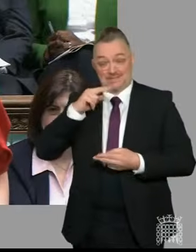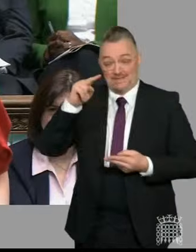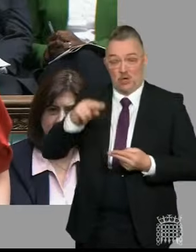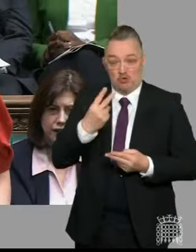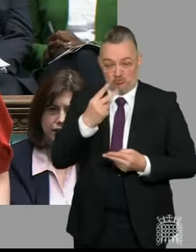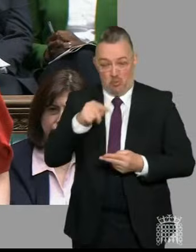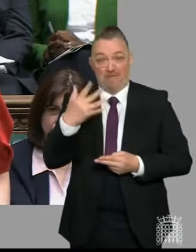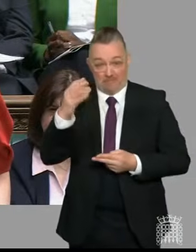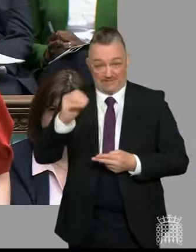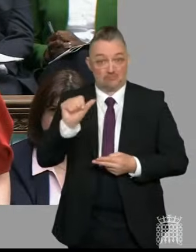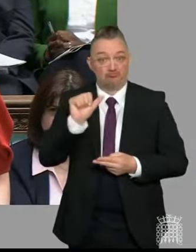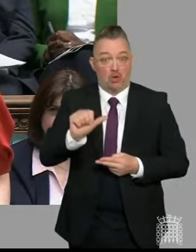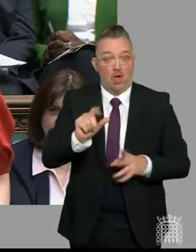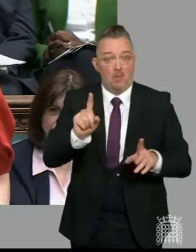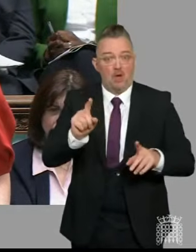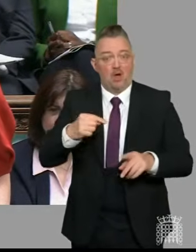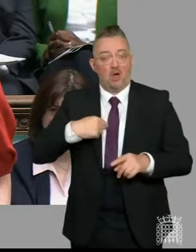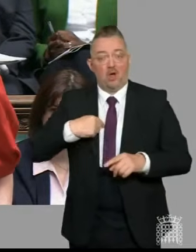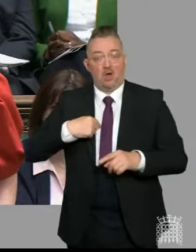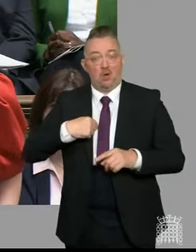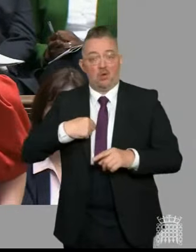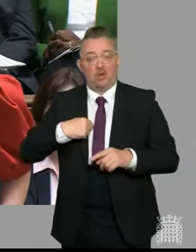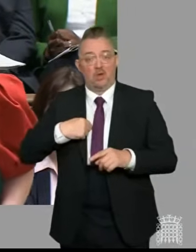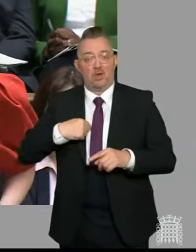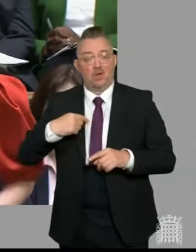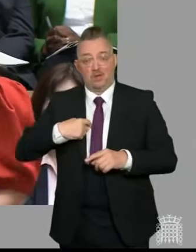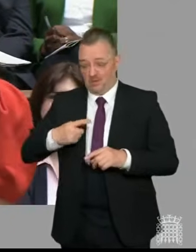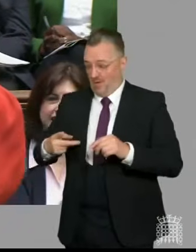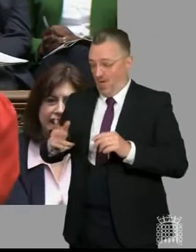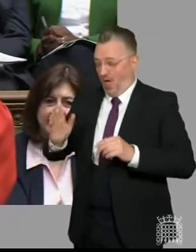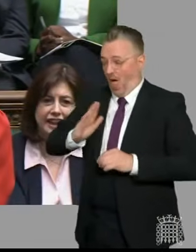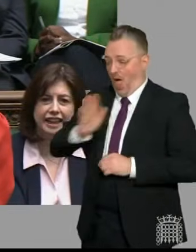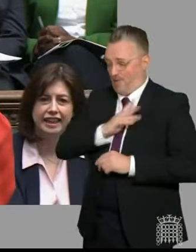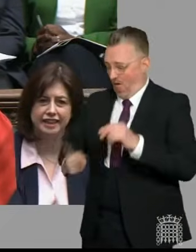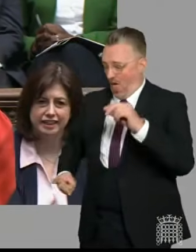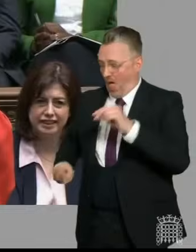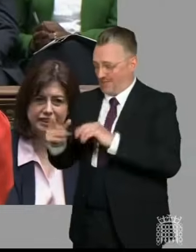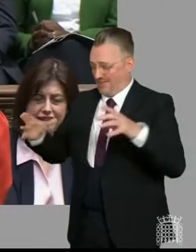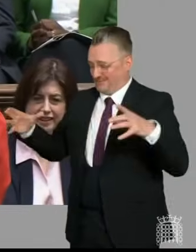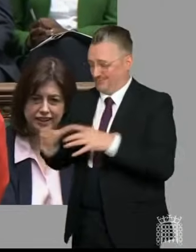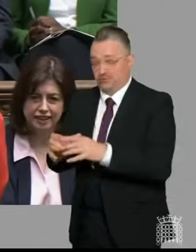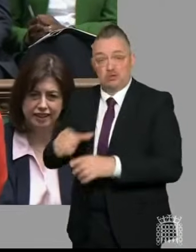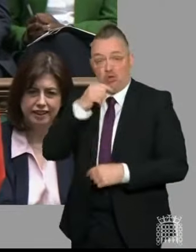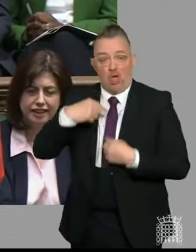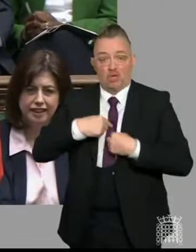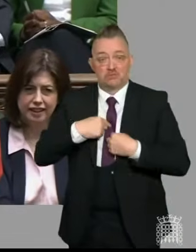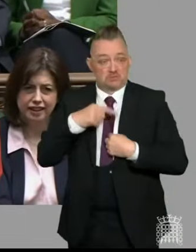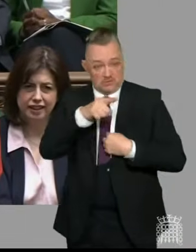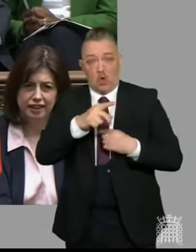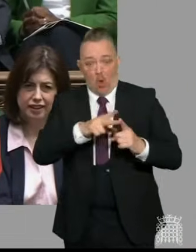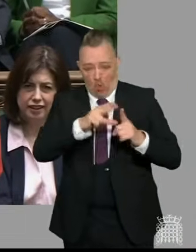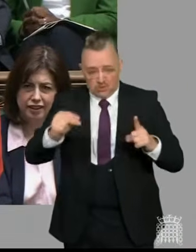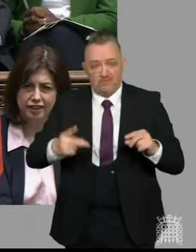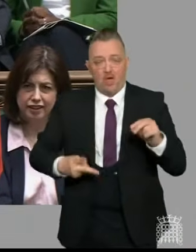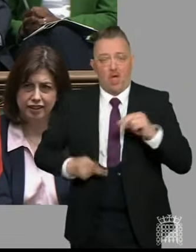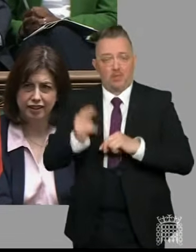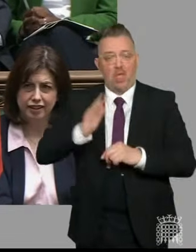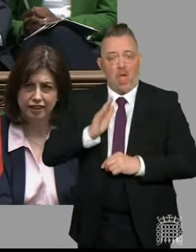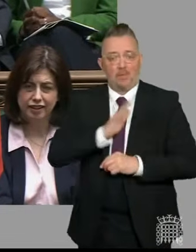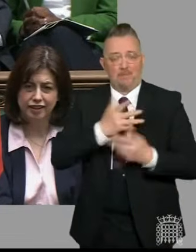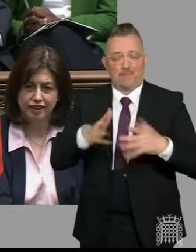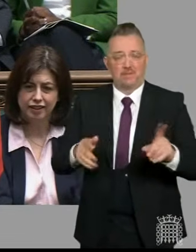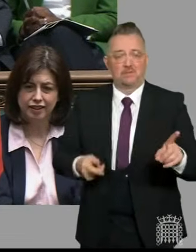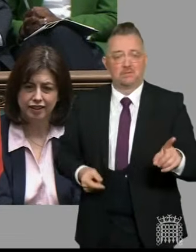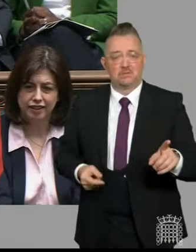the army to its smallest size since Napoleon. And Mr Speaker, never mind